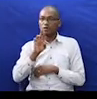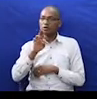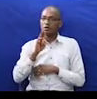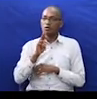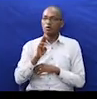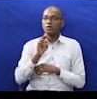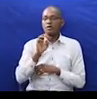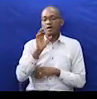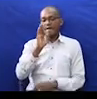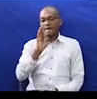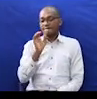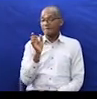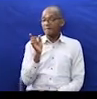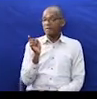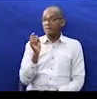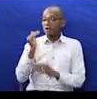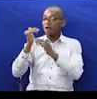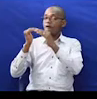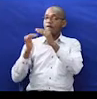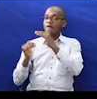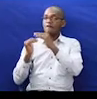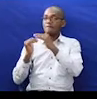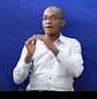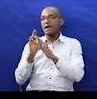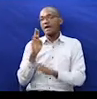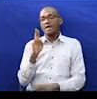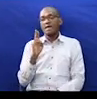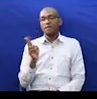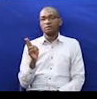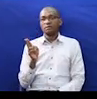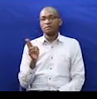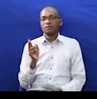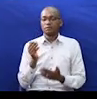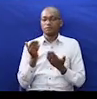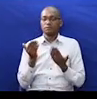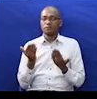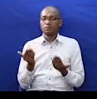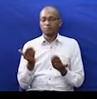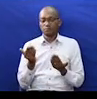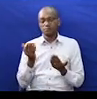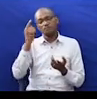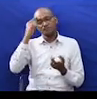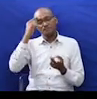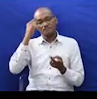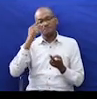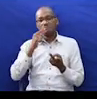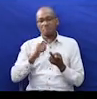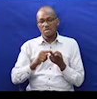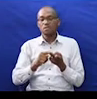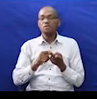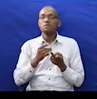as FG over AG. So it means